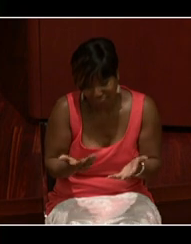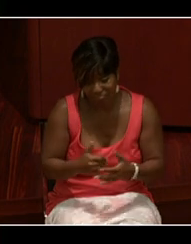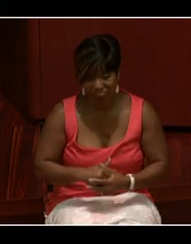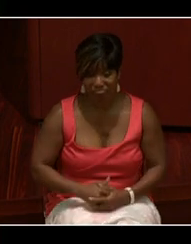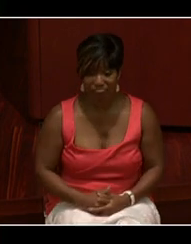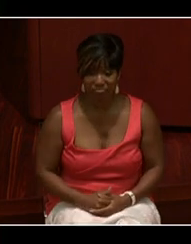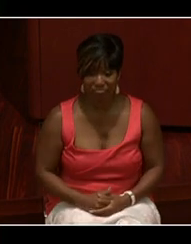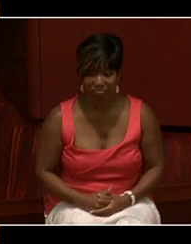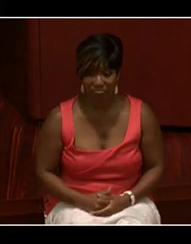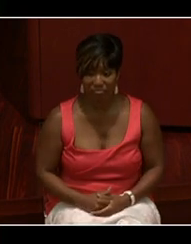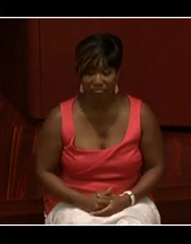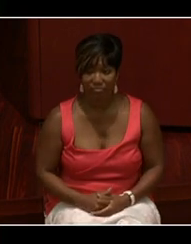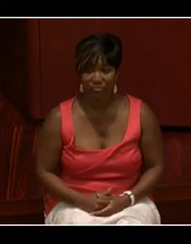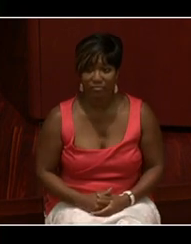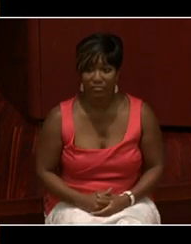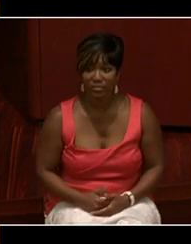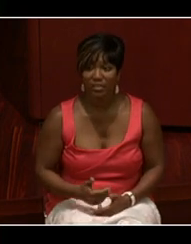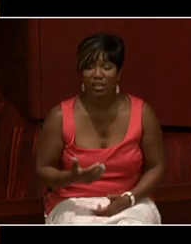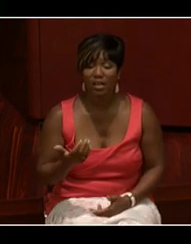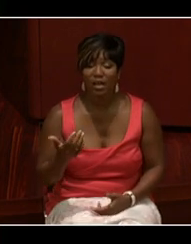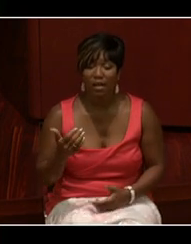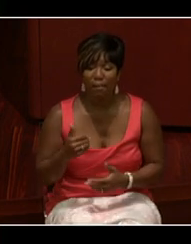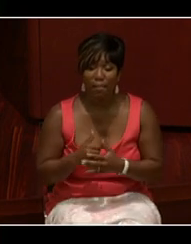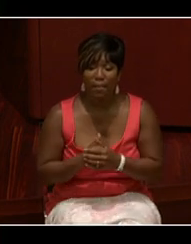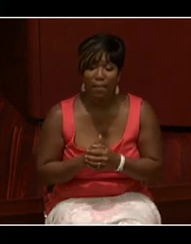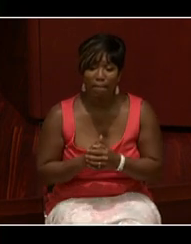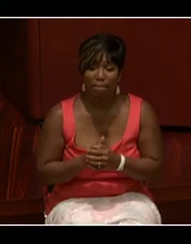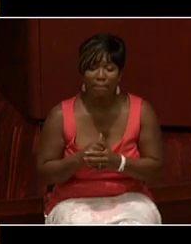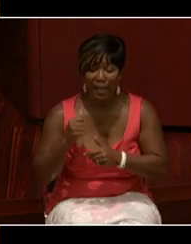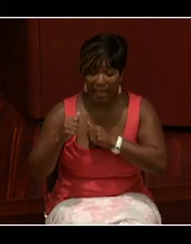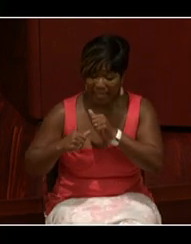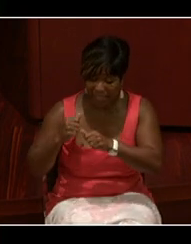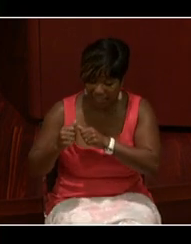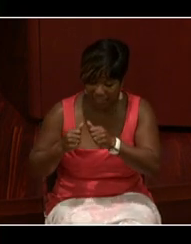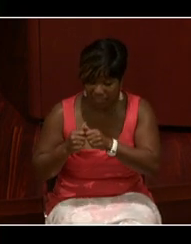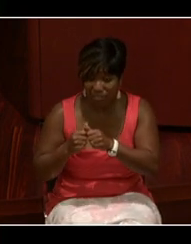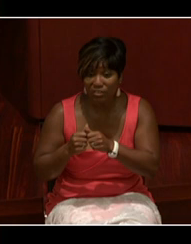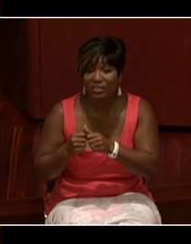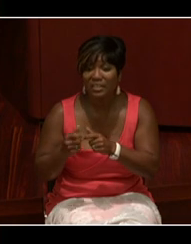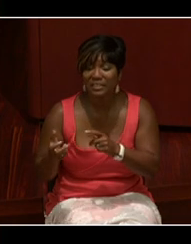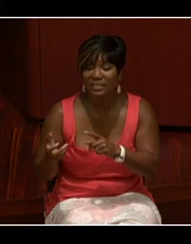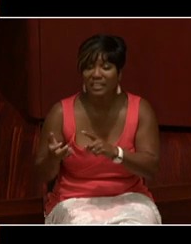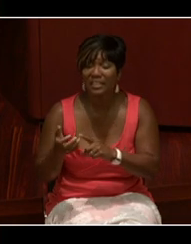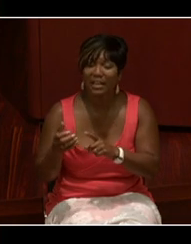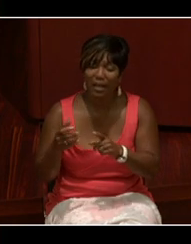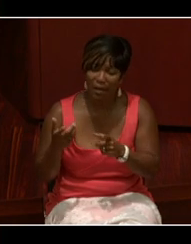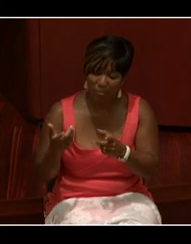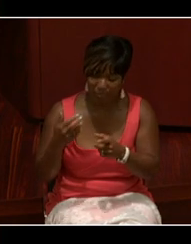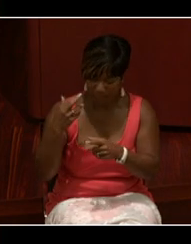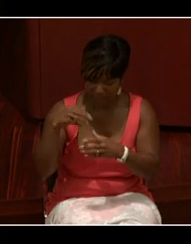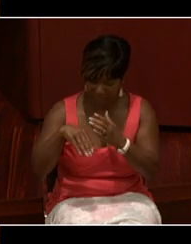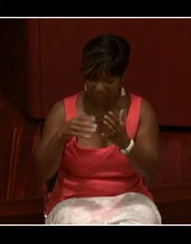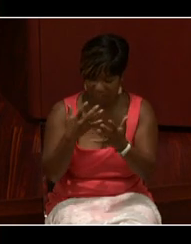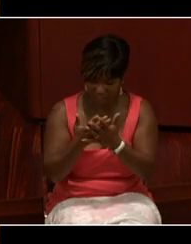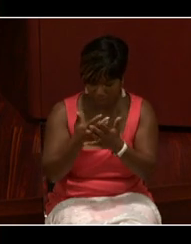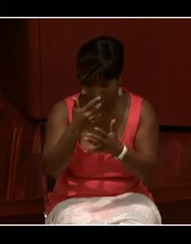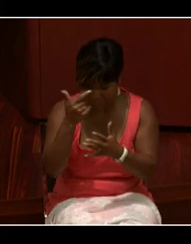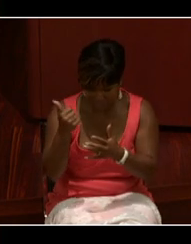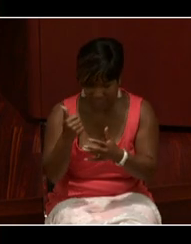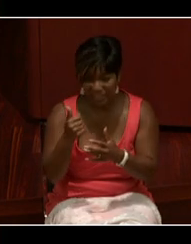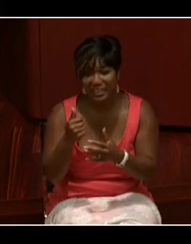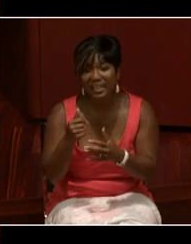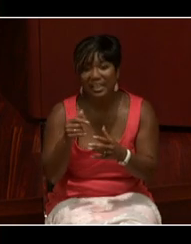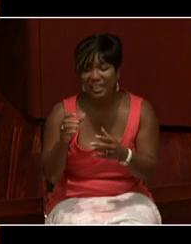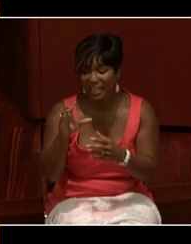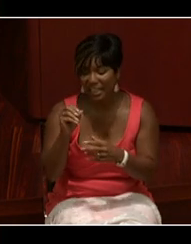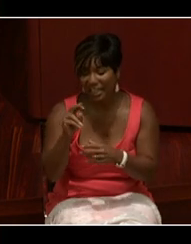And that is beyond the very existence of the file, which means that an ancestor was convicted of a federal offense. Though it's said that every family